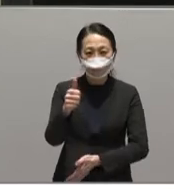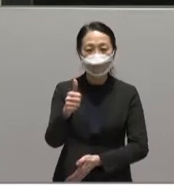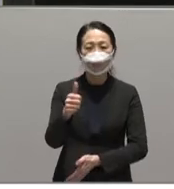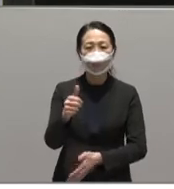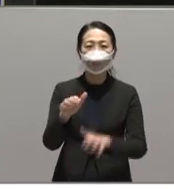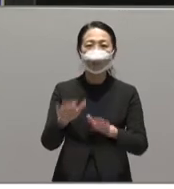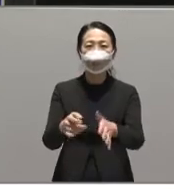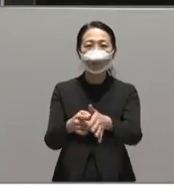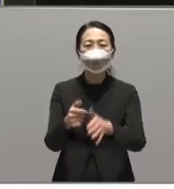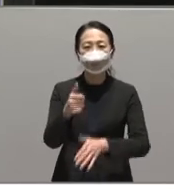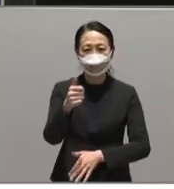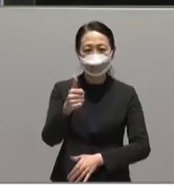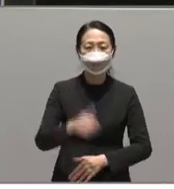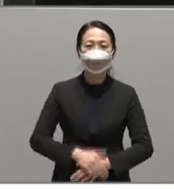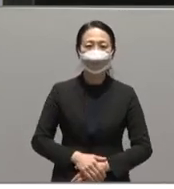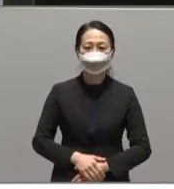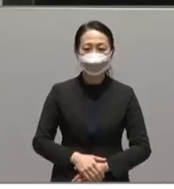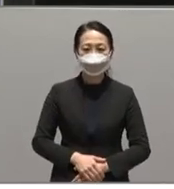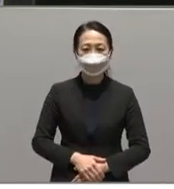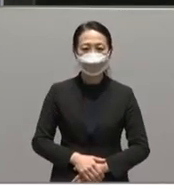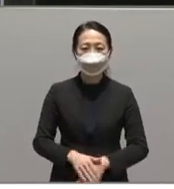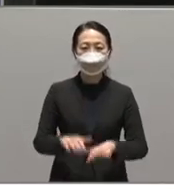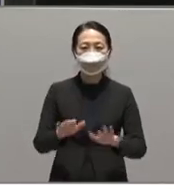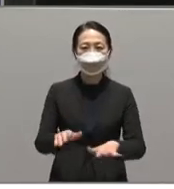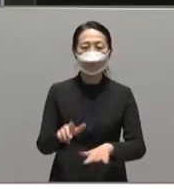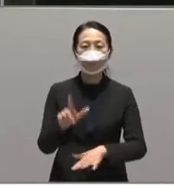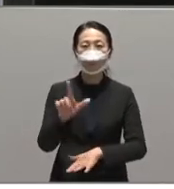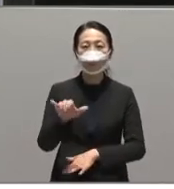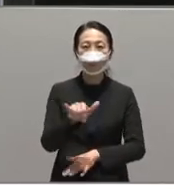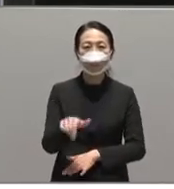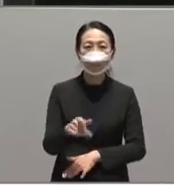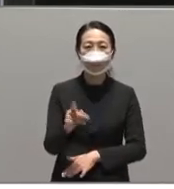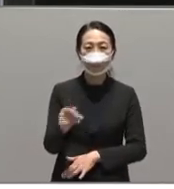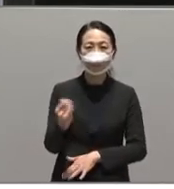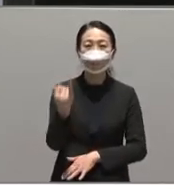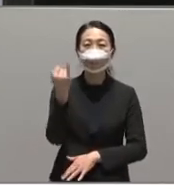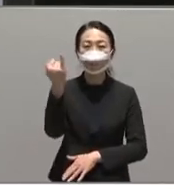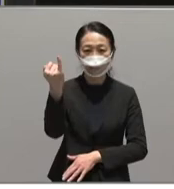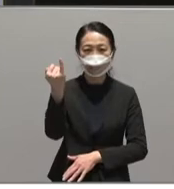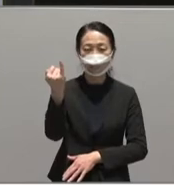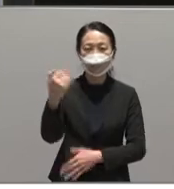I'm Imamura from Fukuoka Veterinary Medical Association.